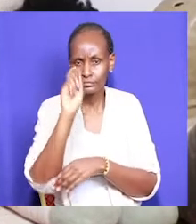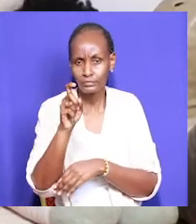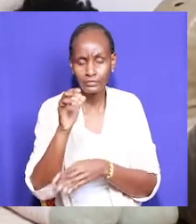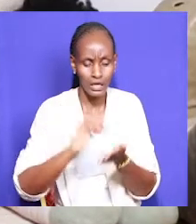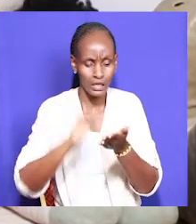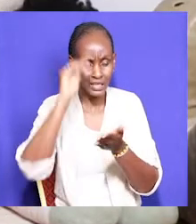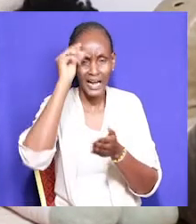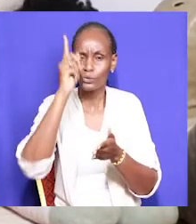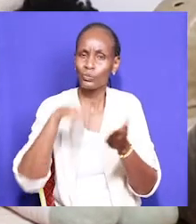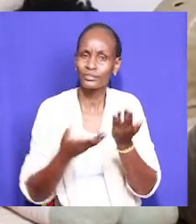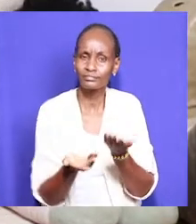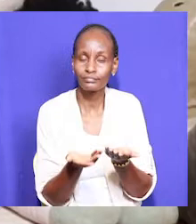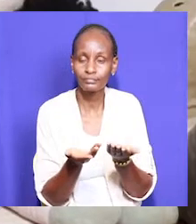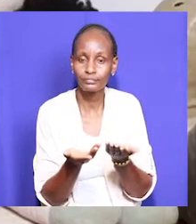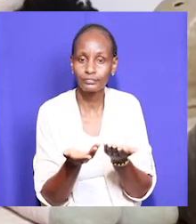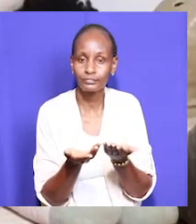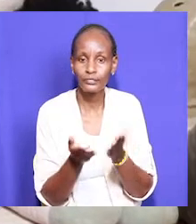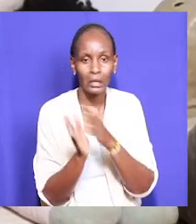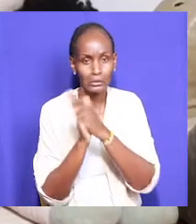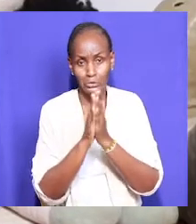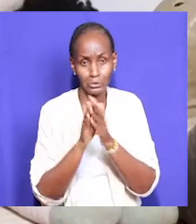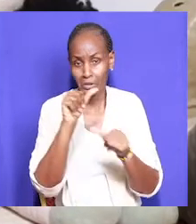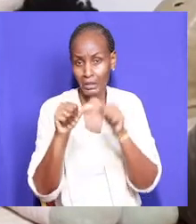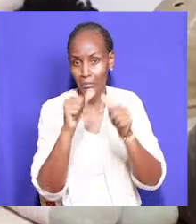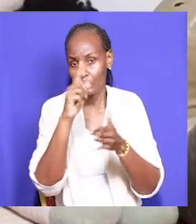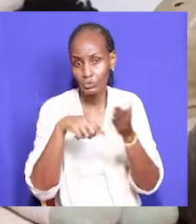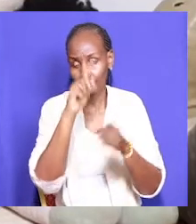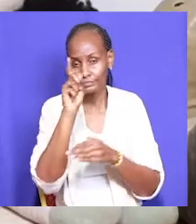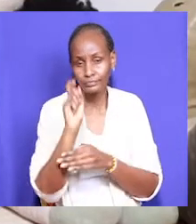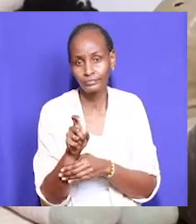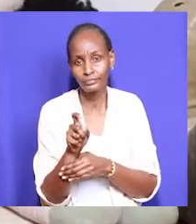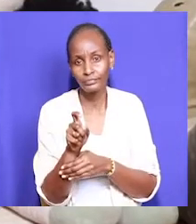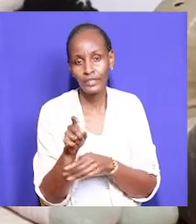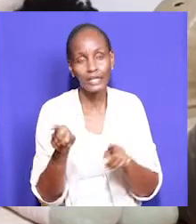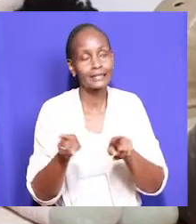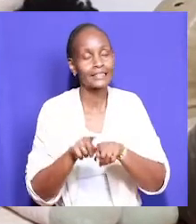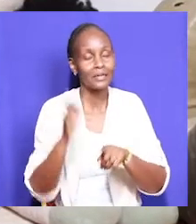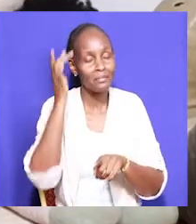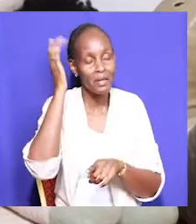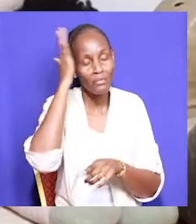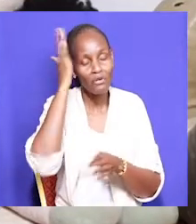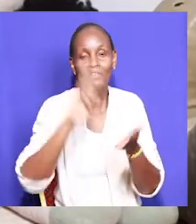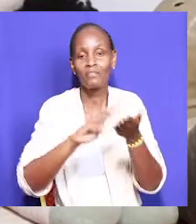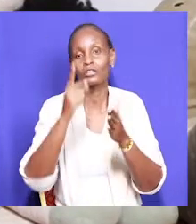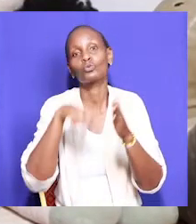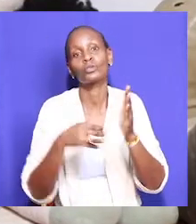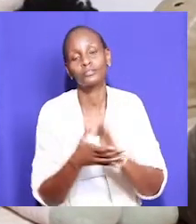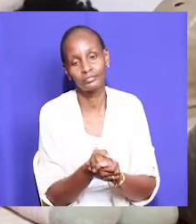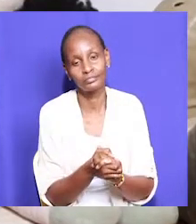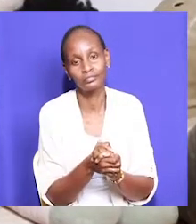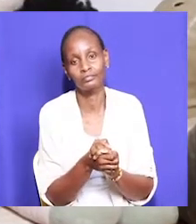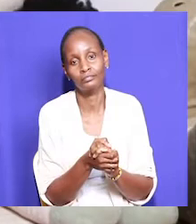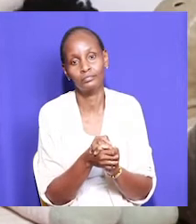learn? What was the story? And what was the memory verse?